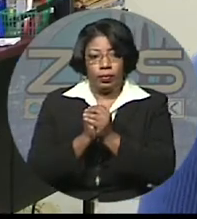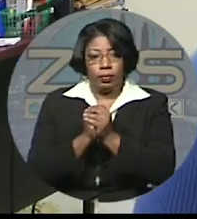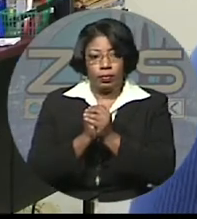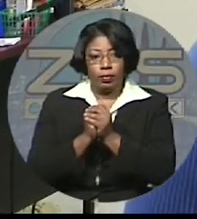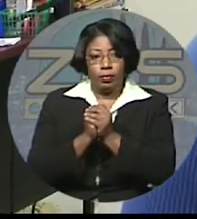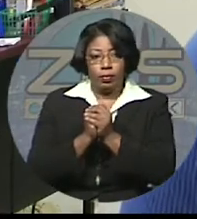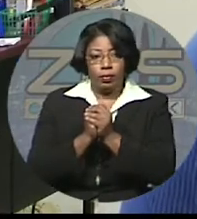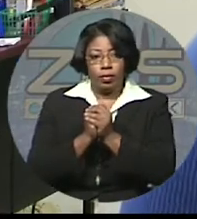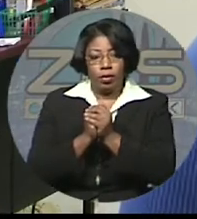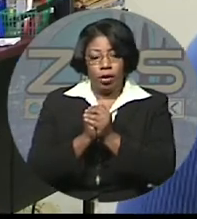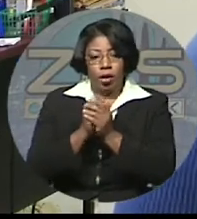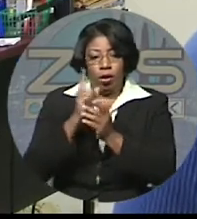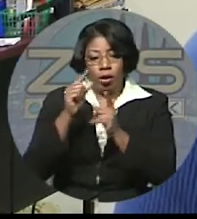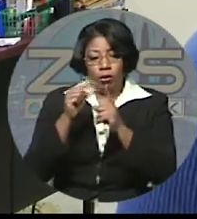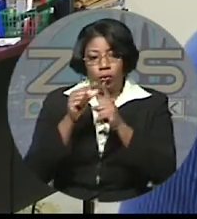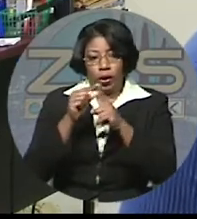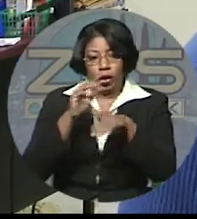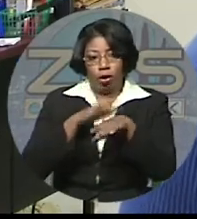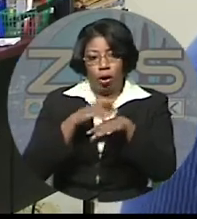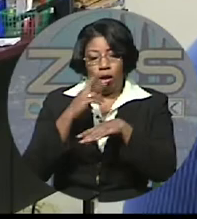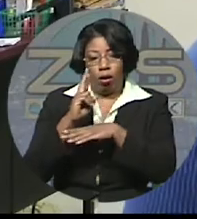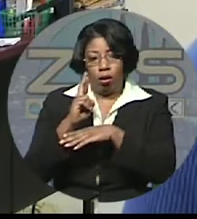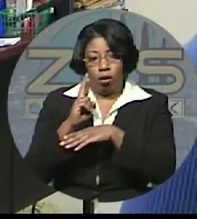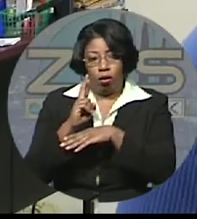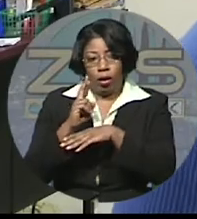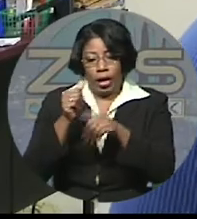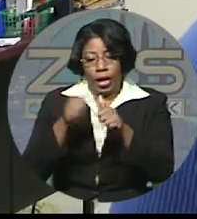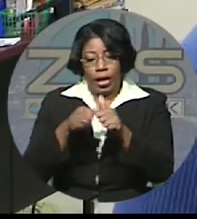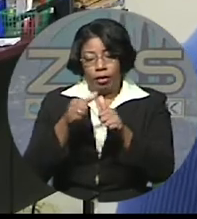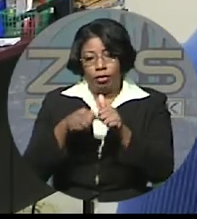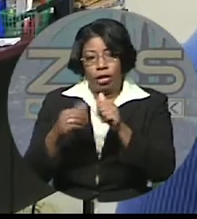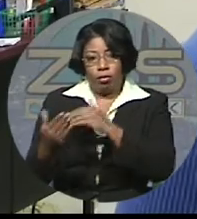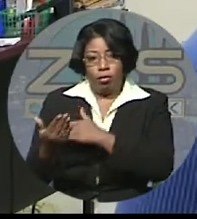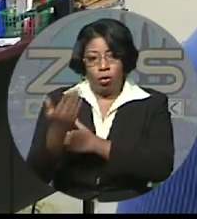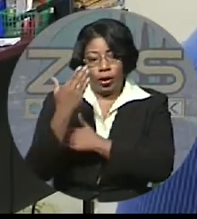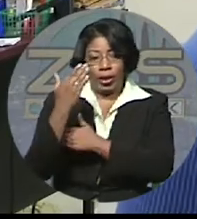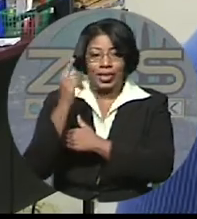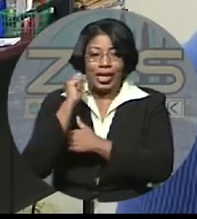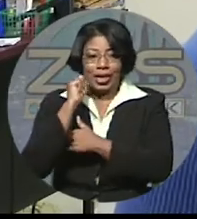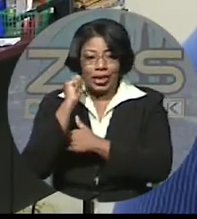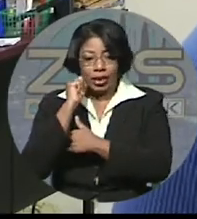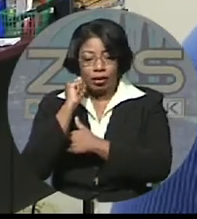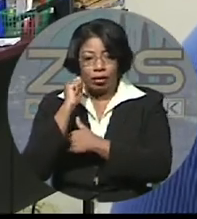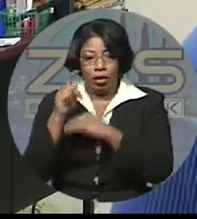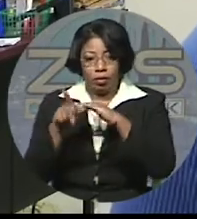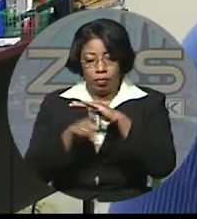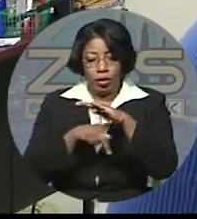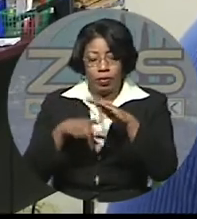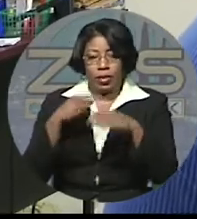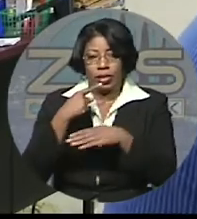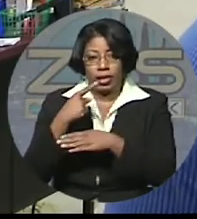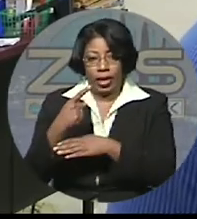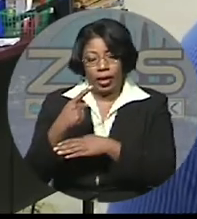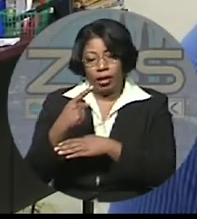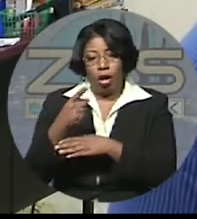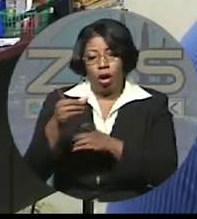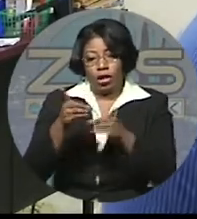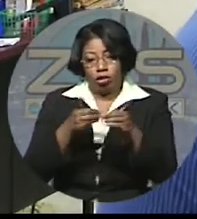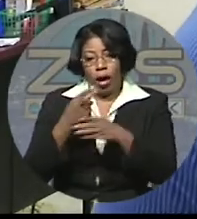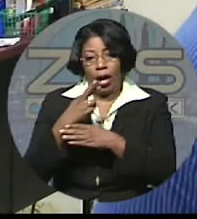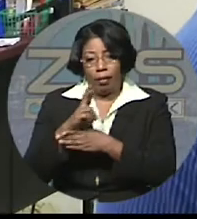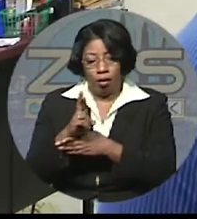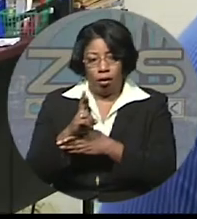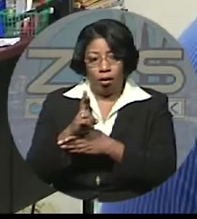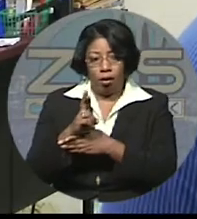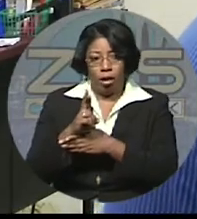affectionate word I could call her, because every morning Talia, like the principal described her, she came